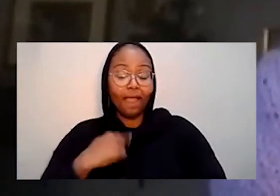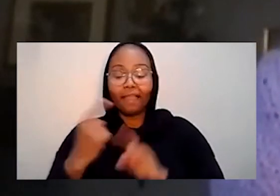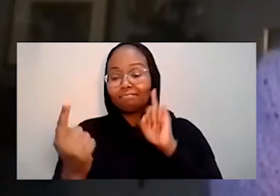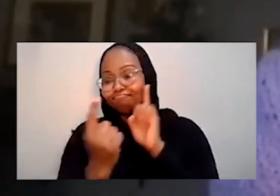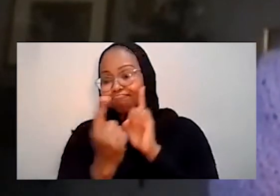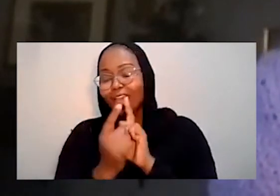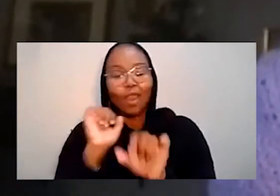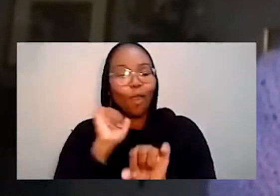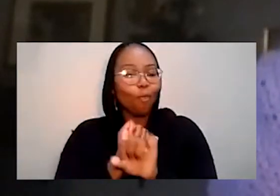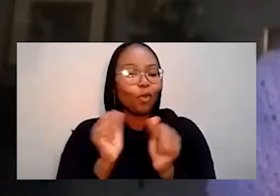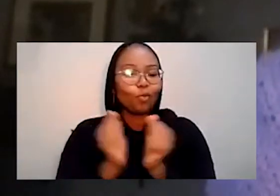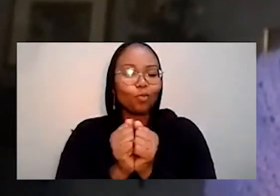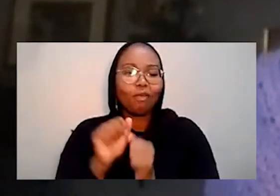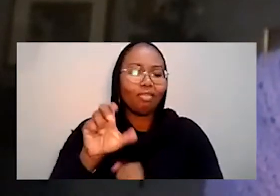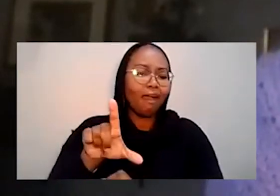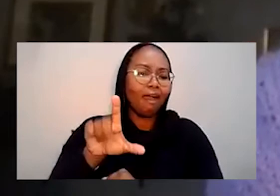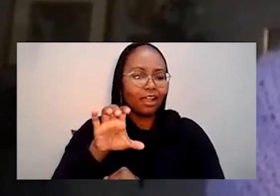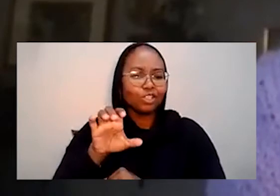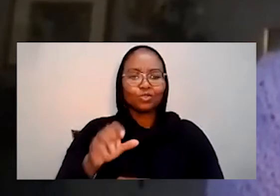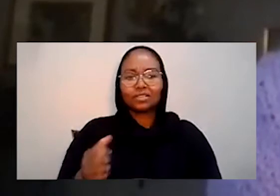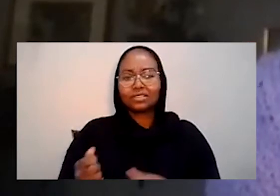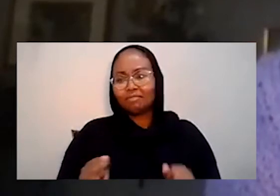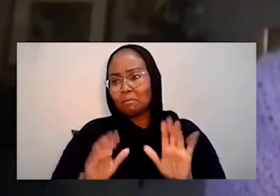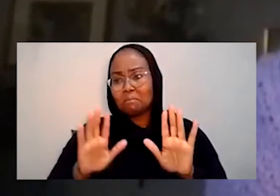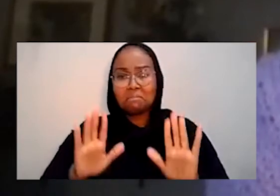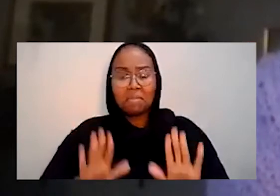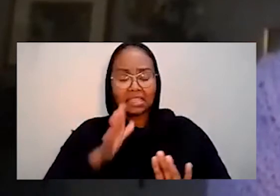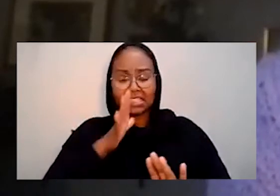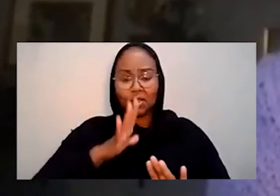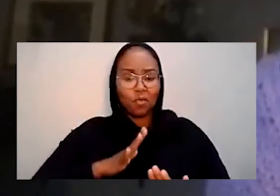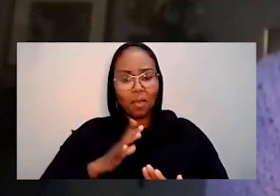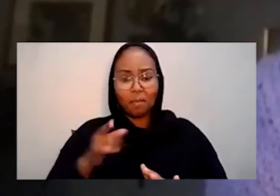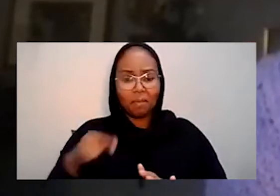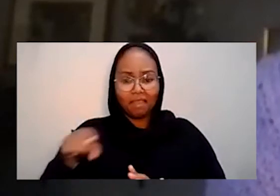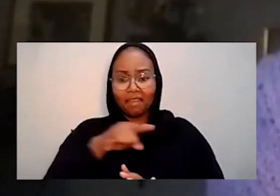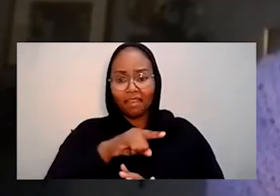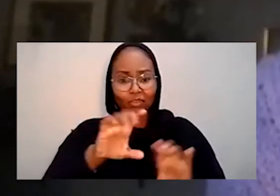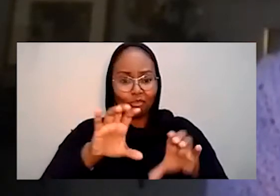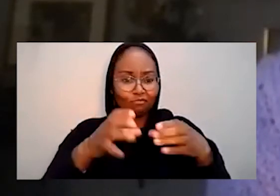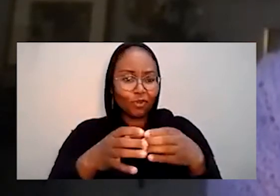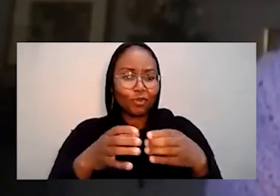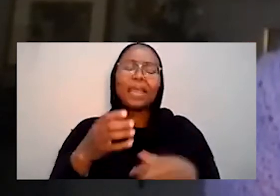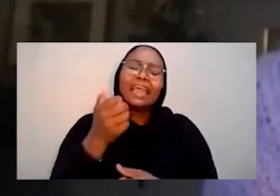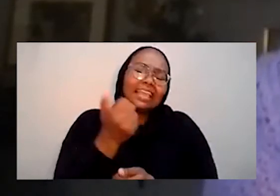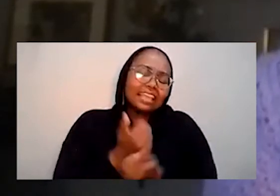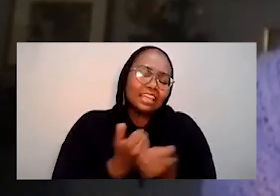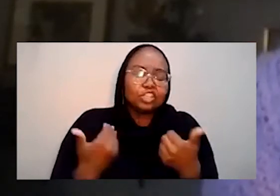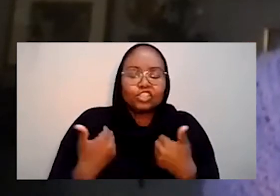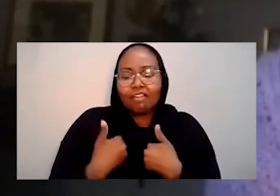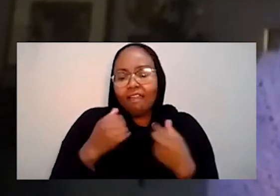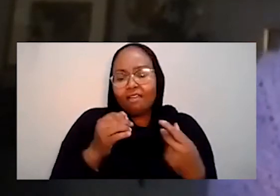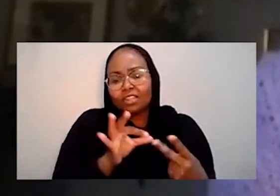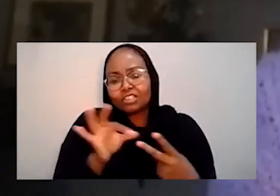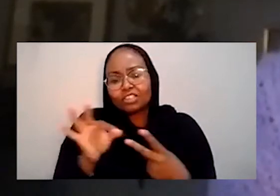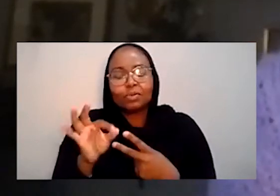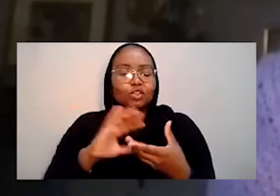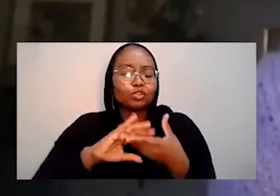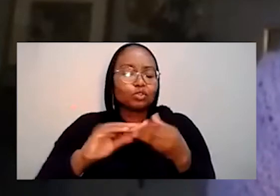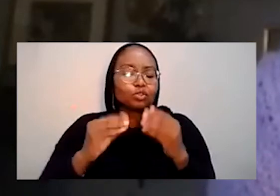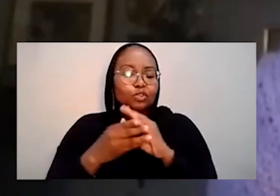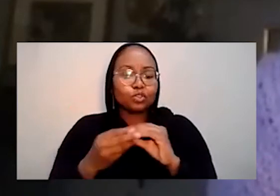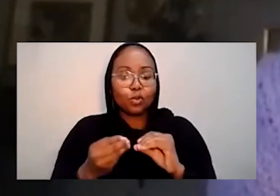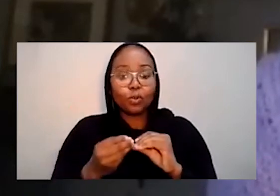of amazing women in the Sisterhood. Each has her own special story. We come together with our